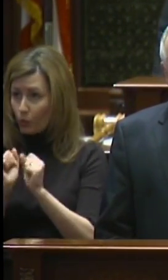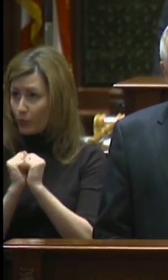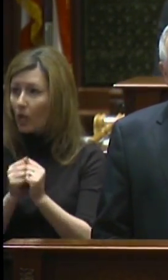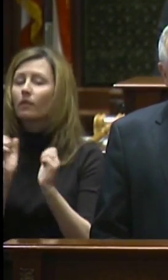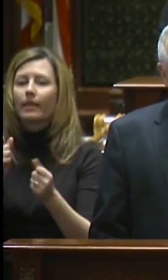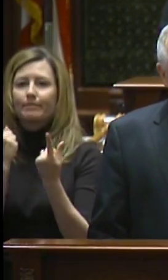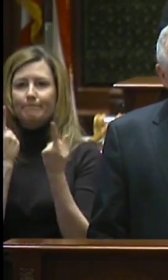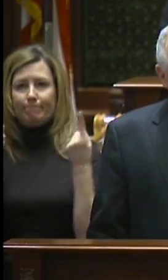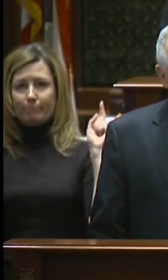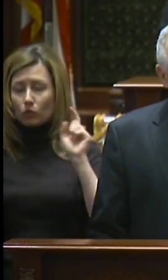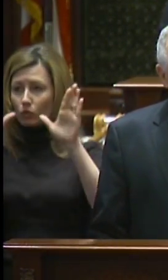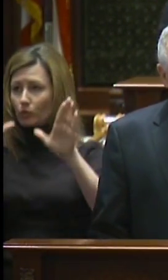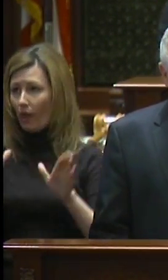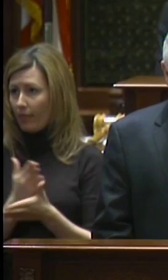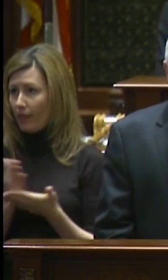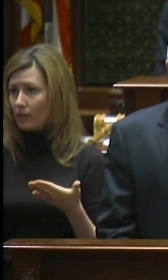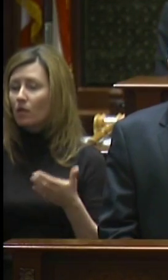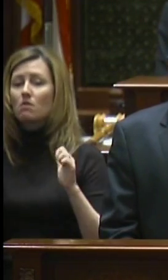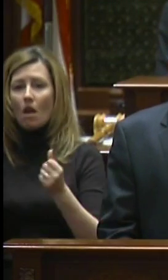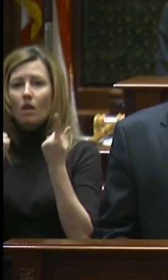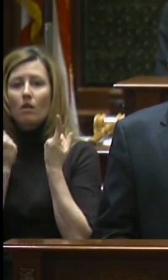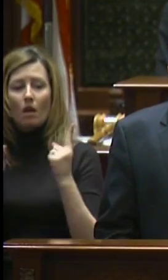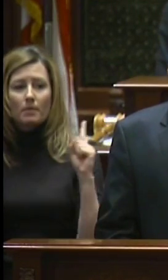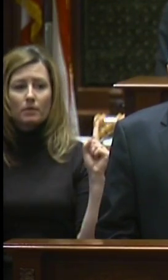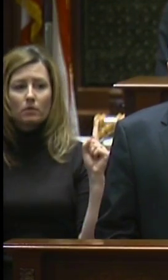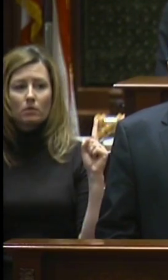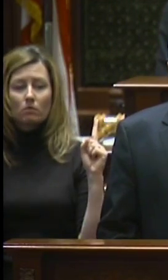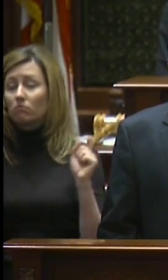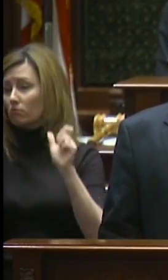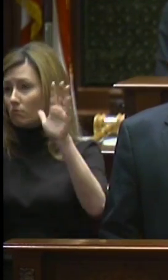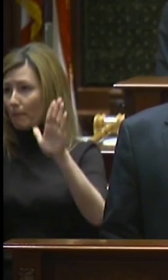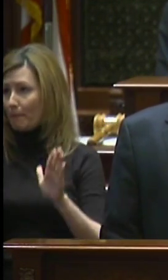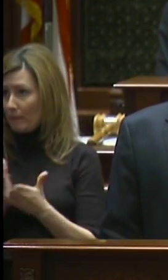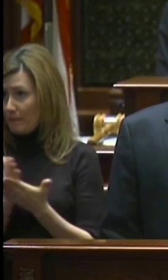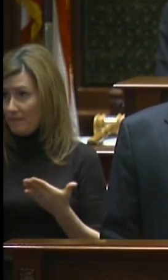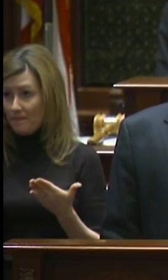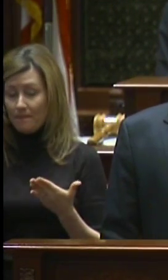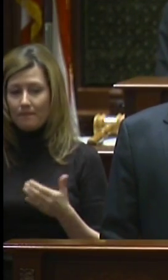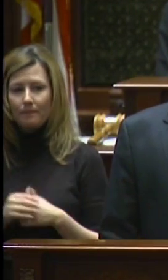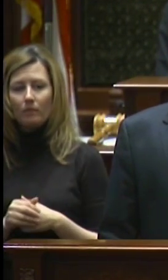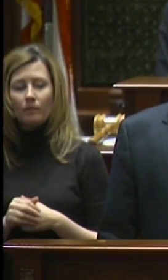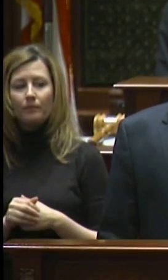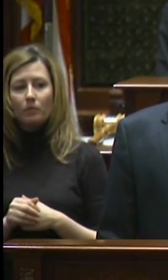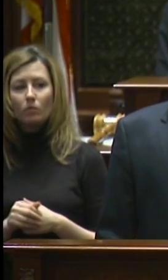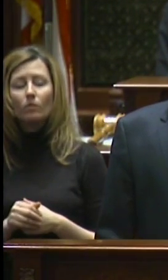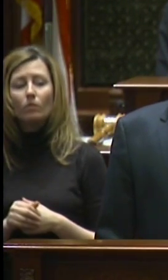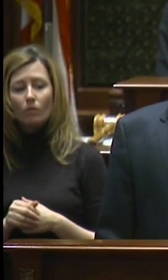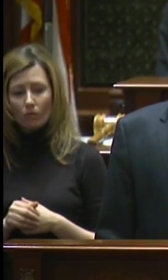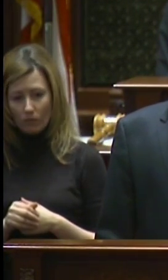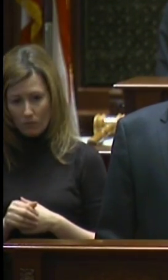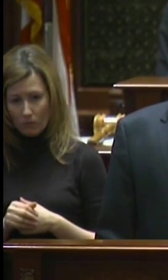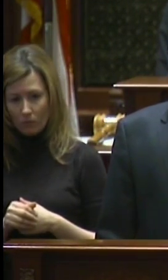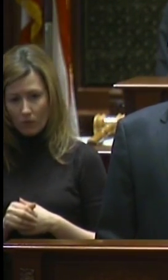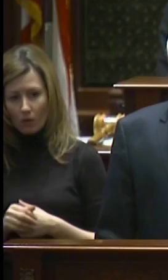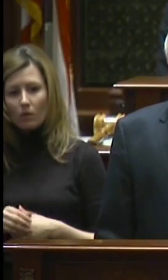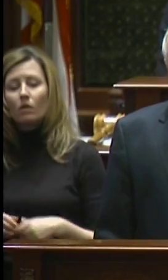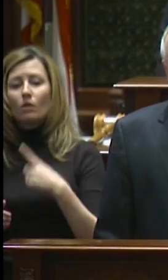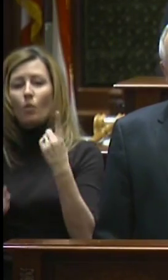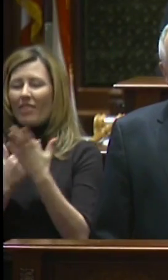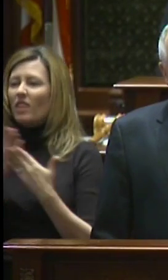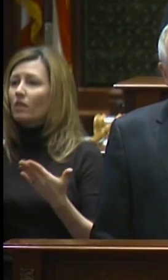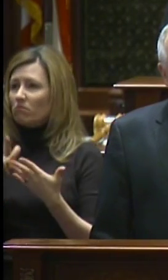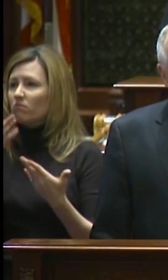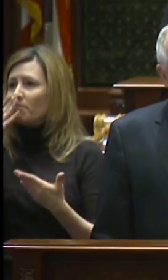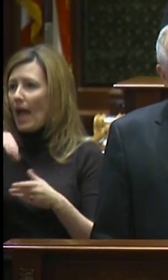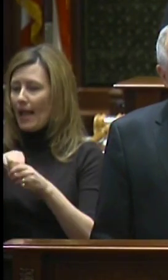can accomplish great things. We can accomplish amazing things. And I think one of the things that was bad in our